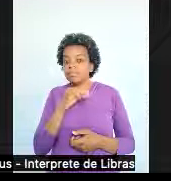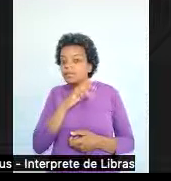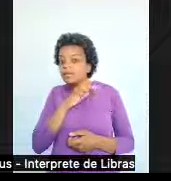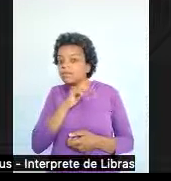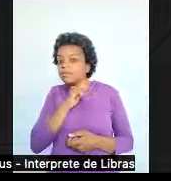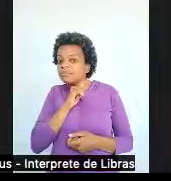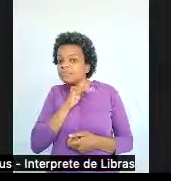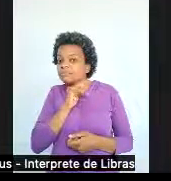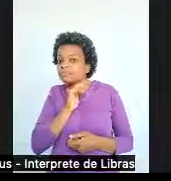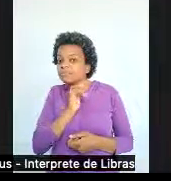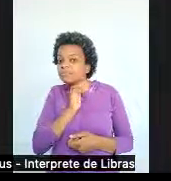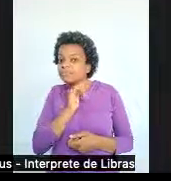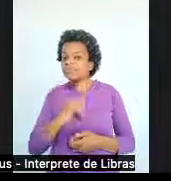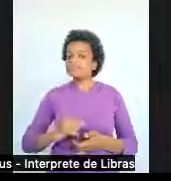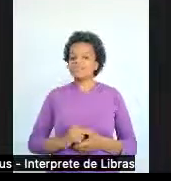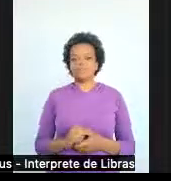Maíra.